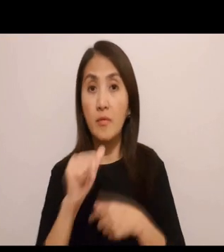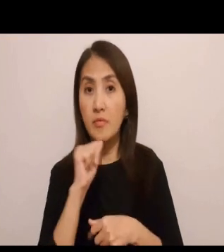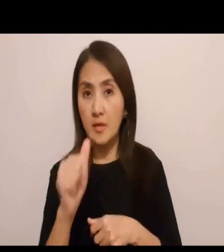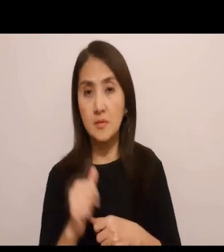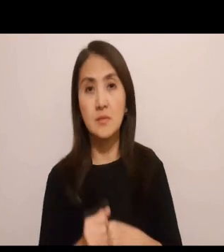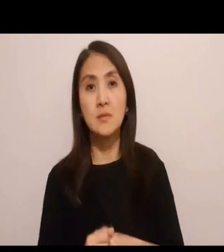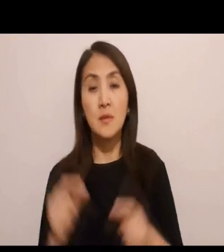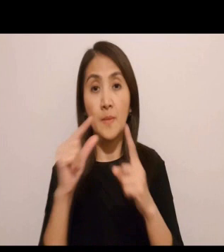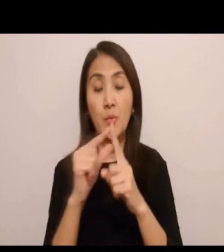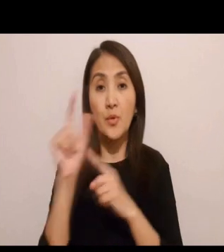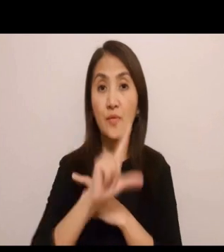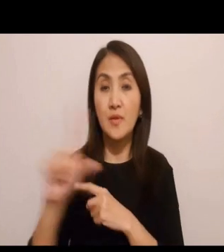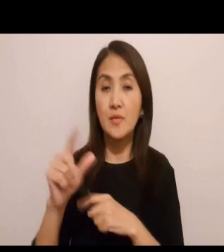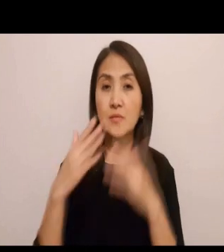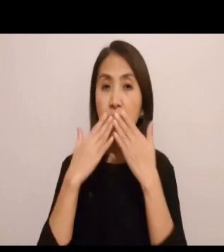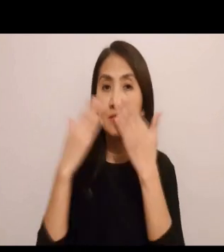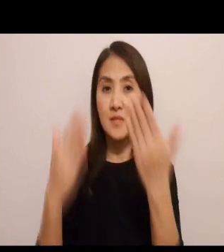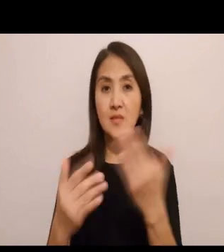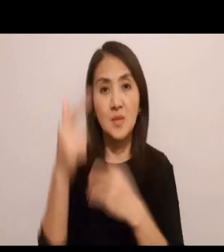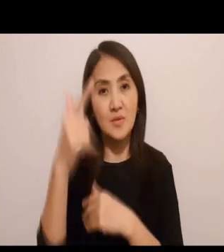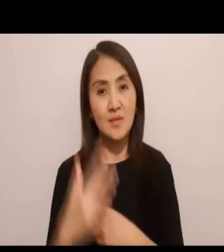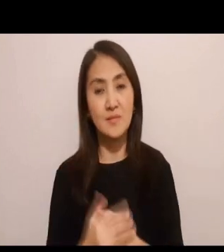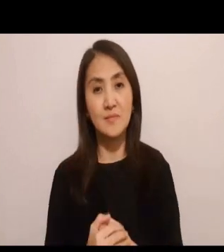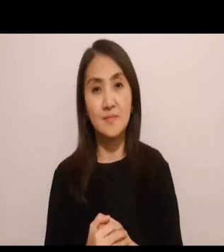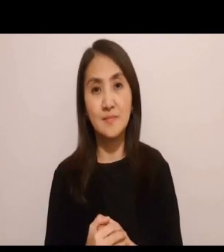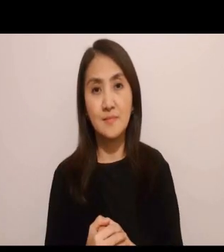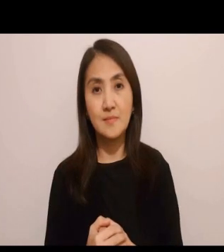The word of the Lord. Thanks be to God.